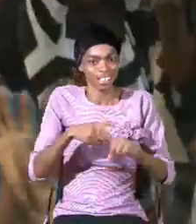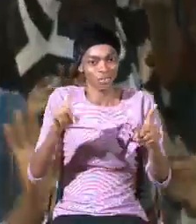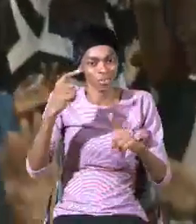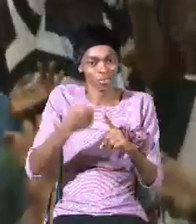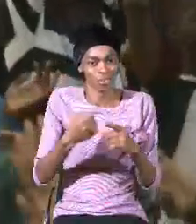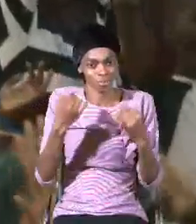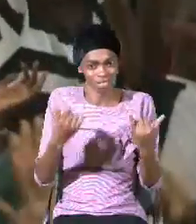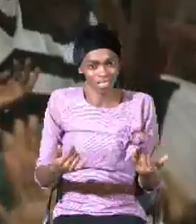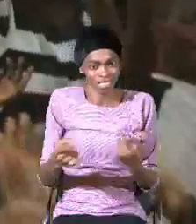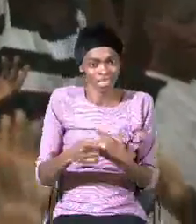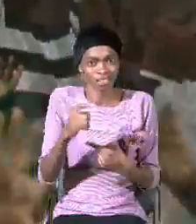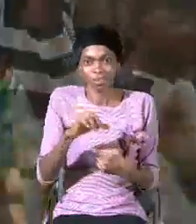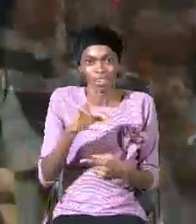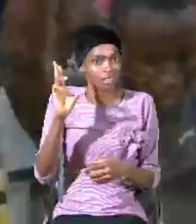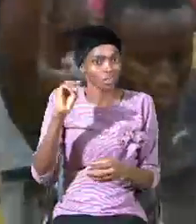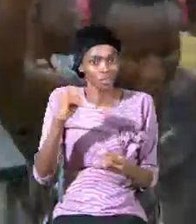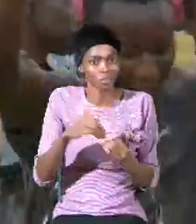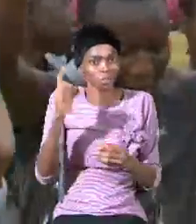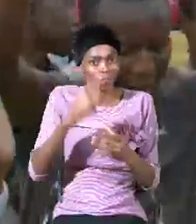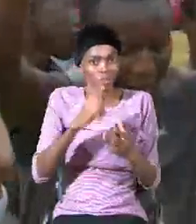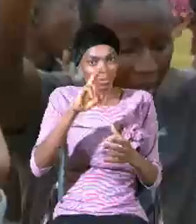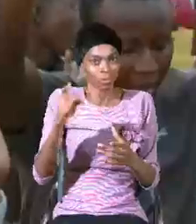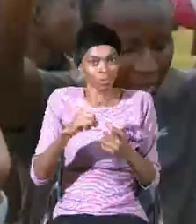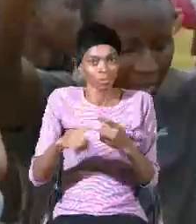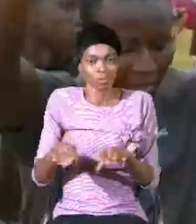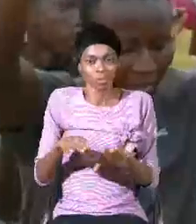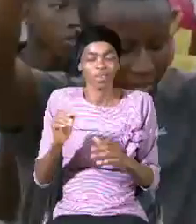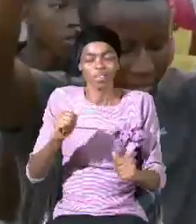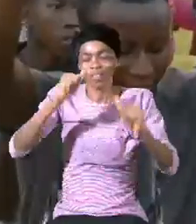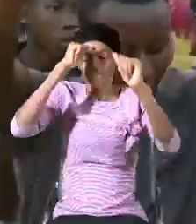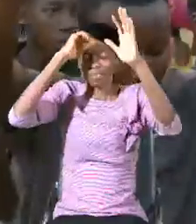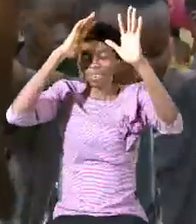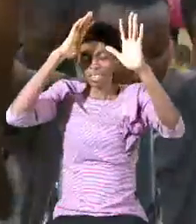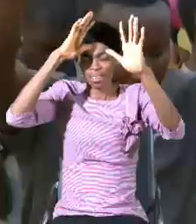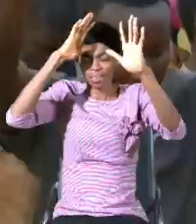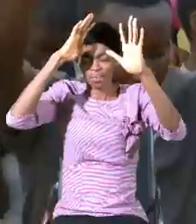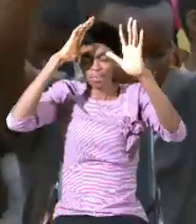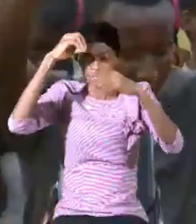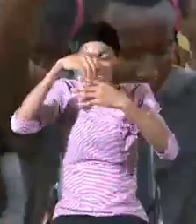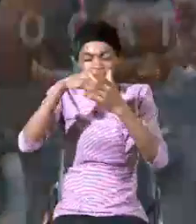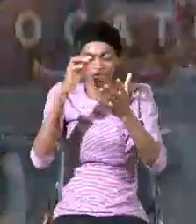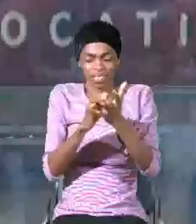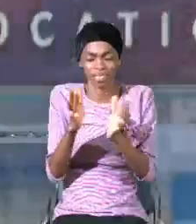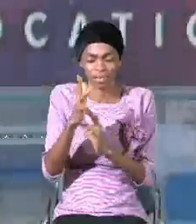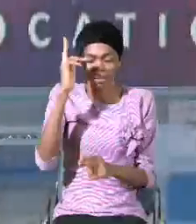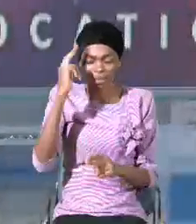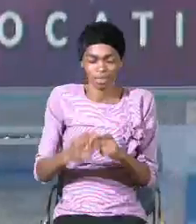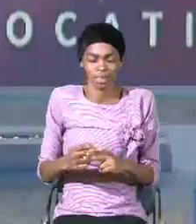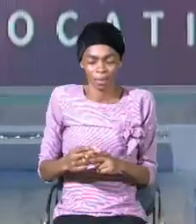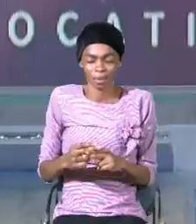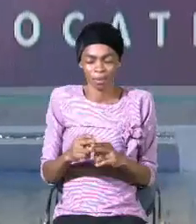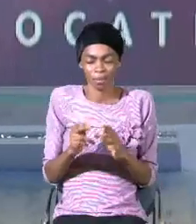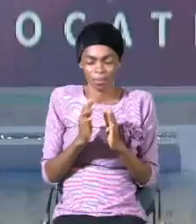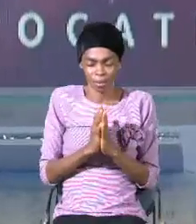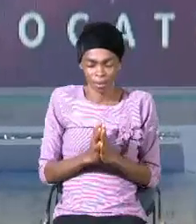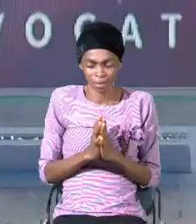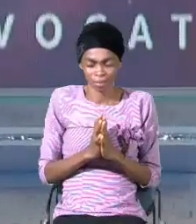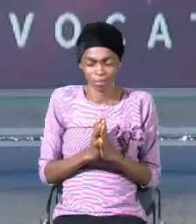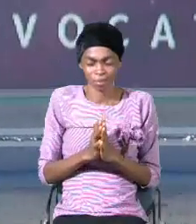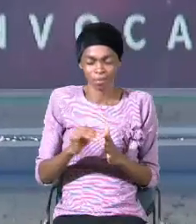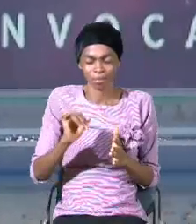You are no more what you used to be. Amen. Father, in Jesus' name, amen,